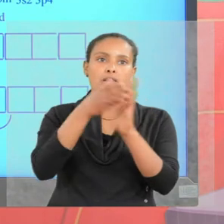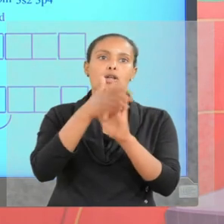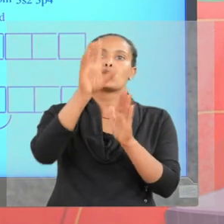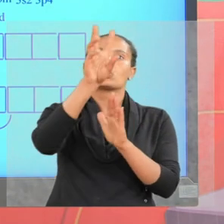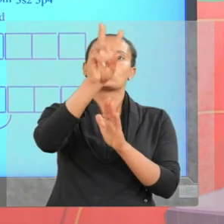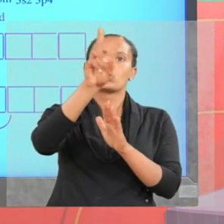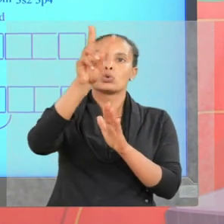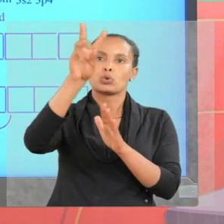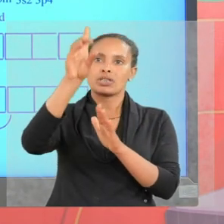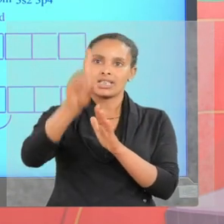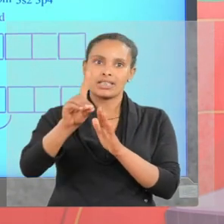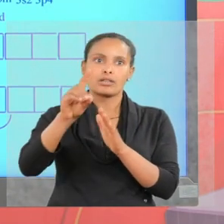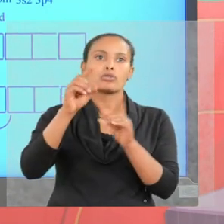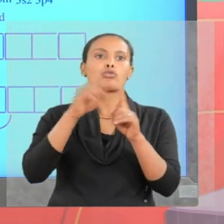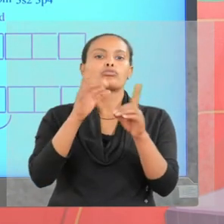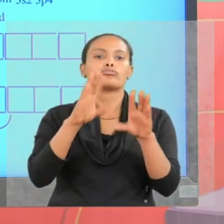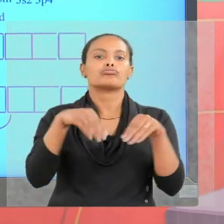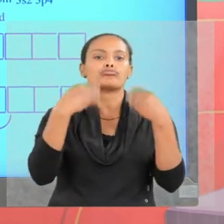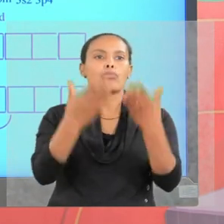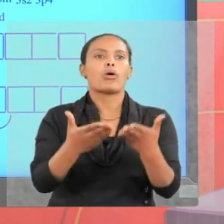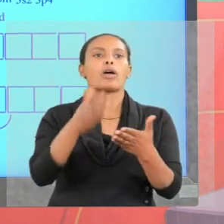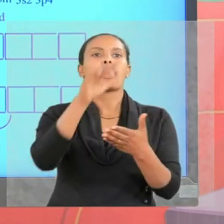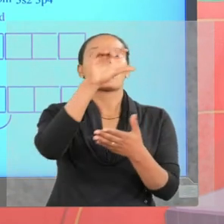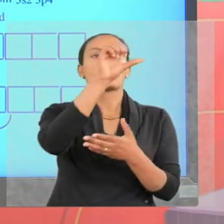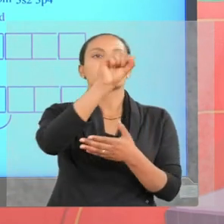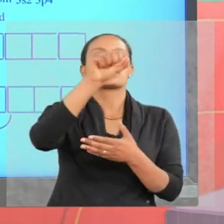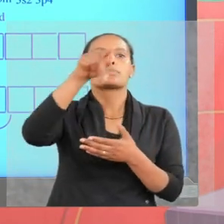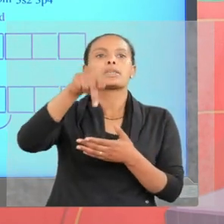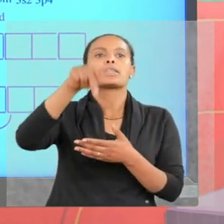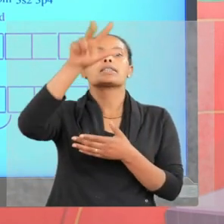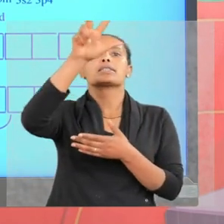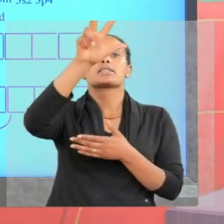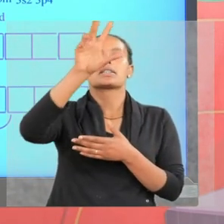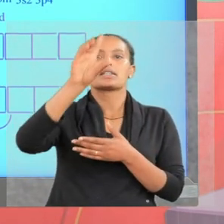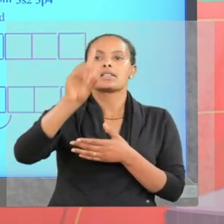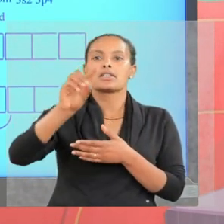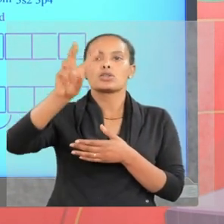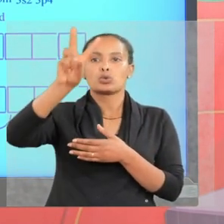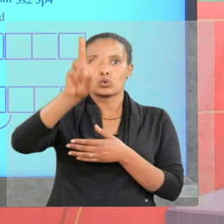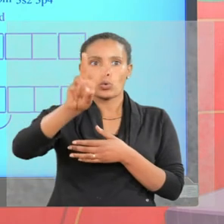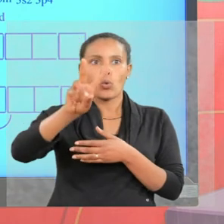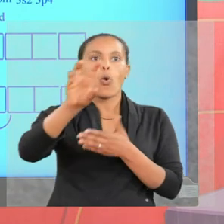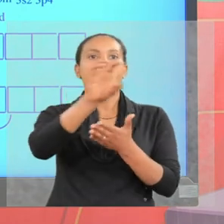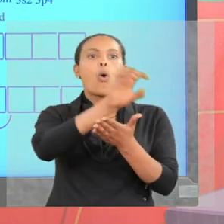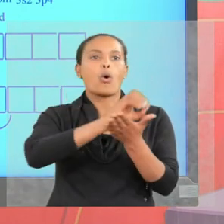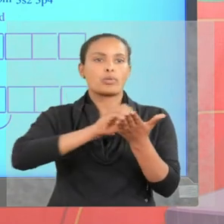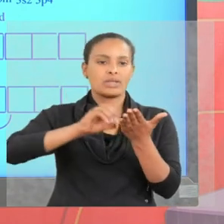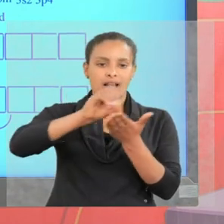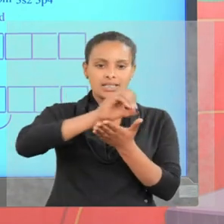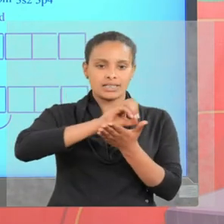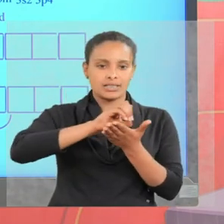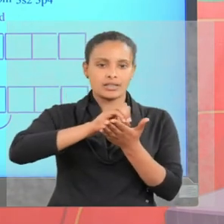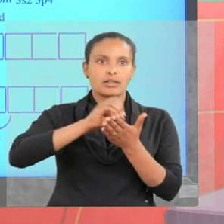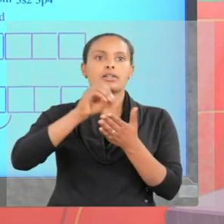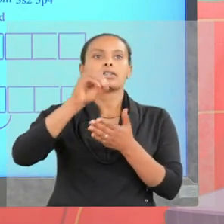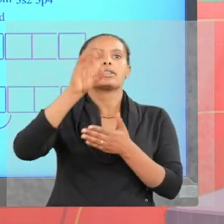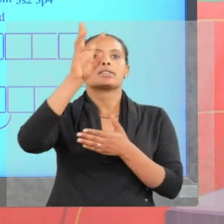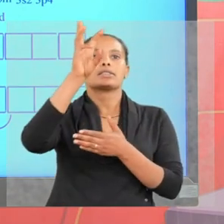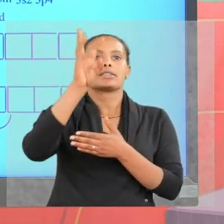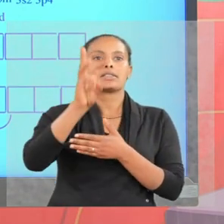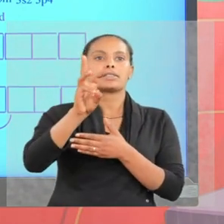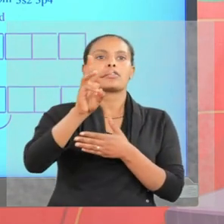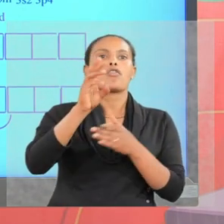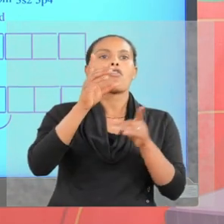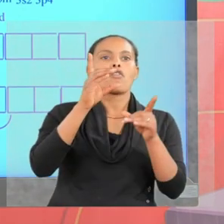atomic orbital to form sp3d2 hybrid orbitals. 6 hybrid orbitals